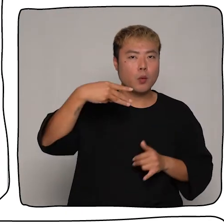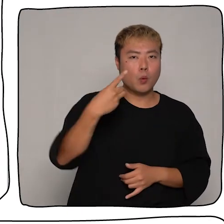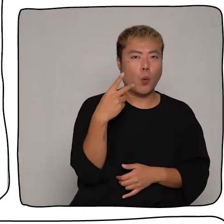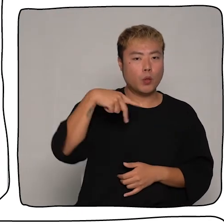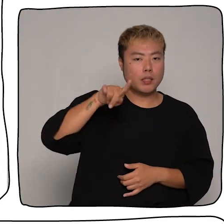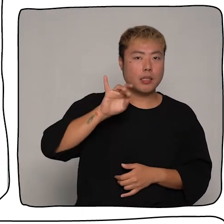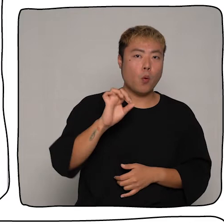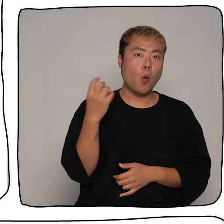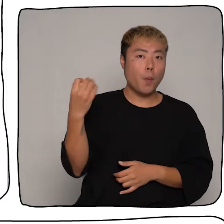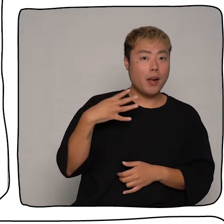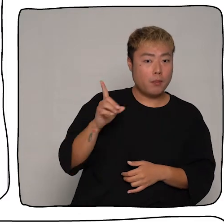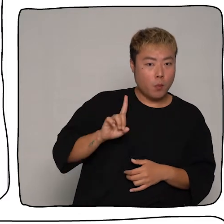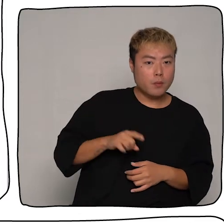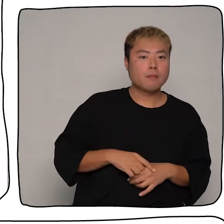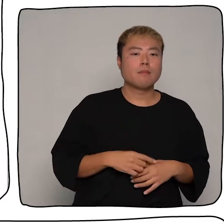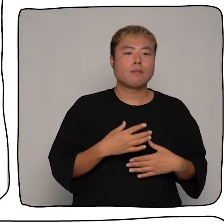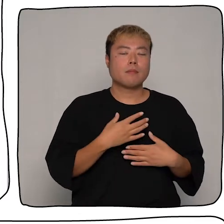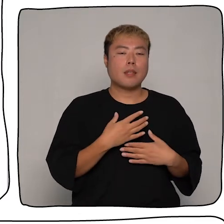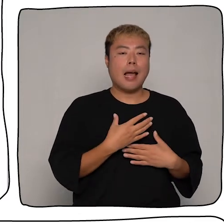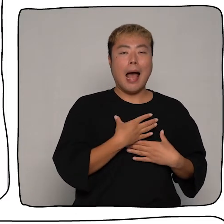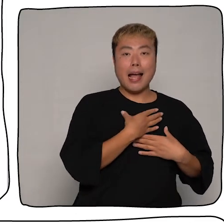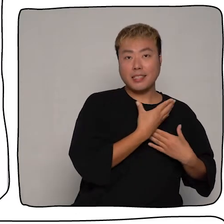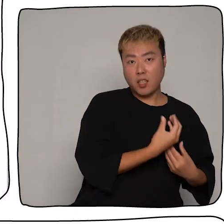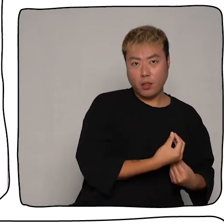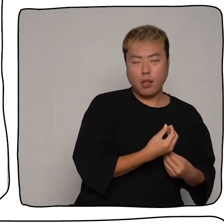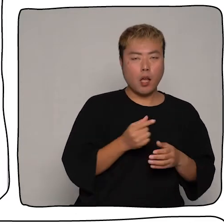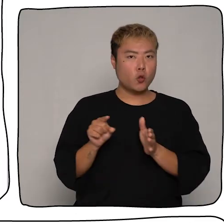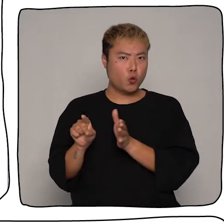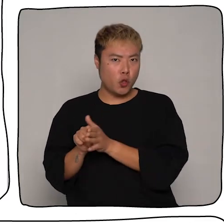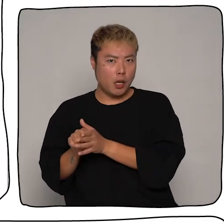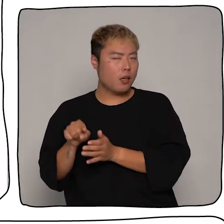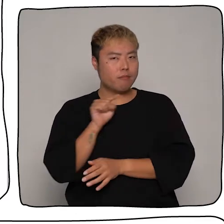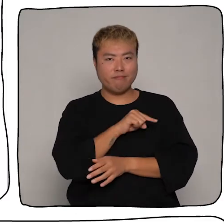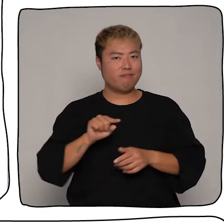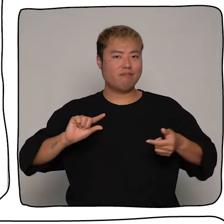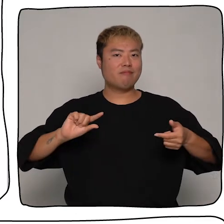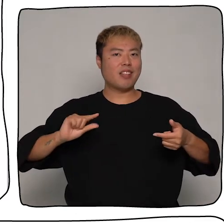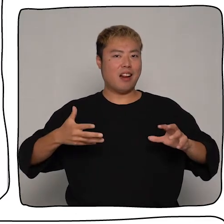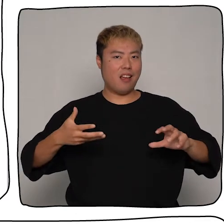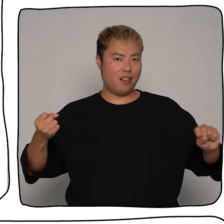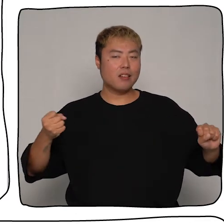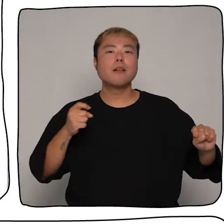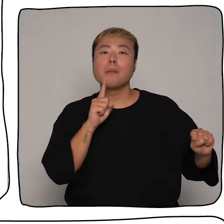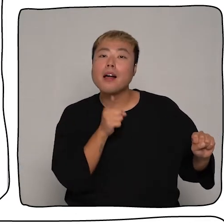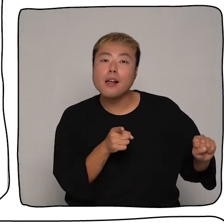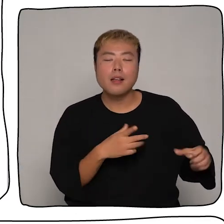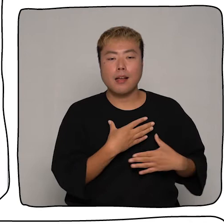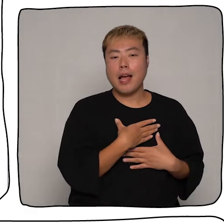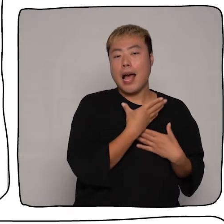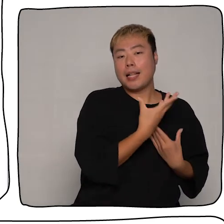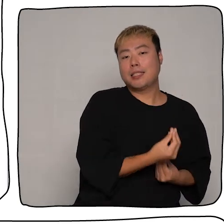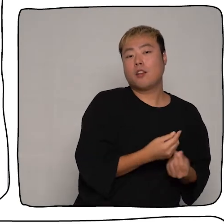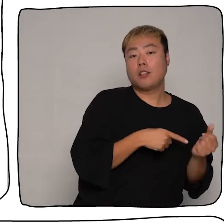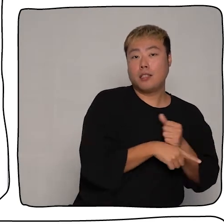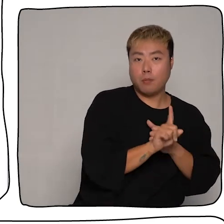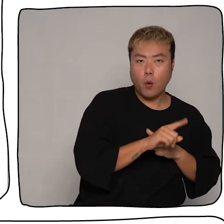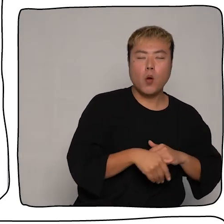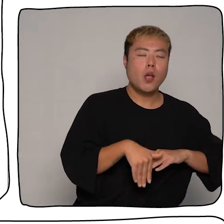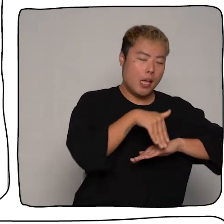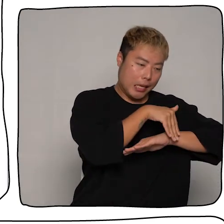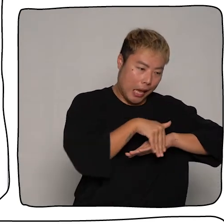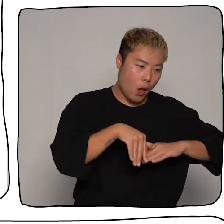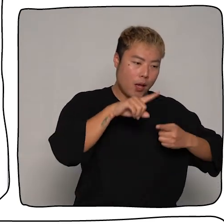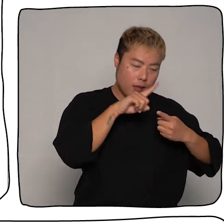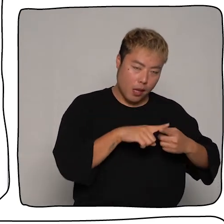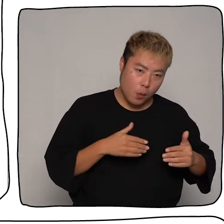psychologist, distinguishes between safety and trust. Safety is a feeling that